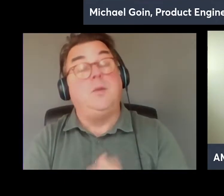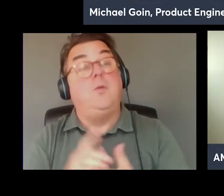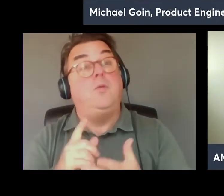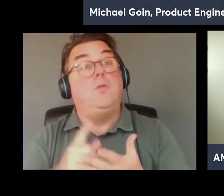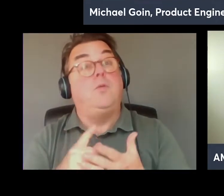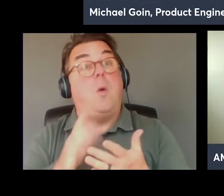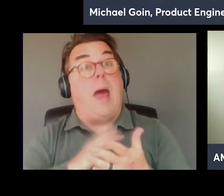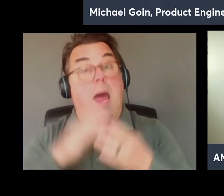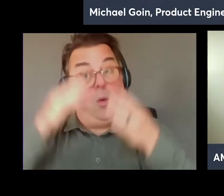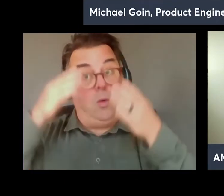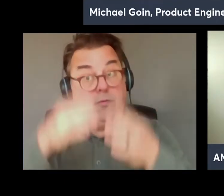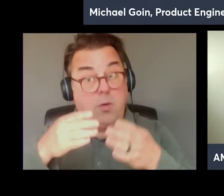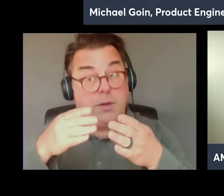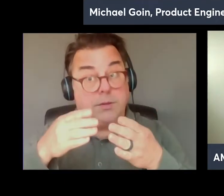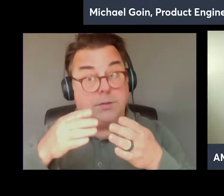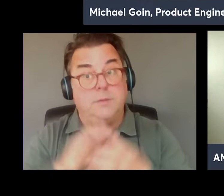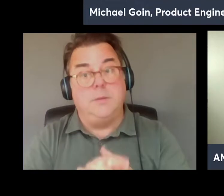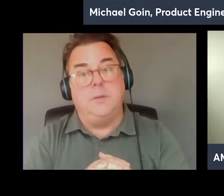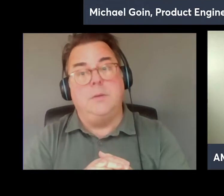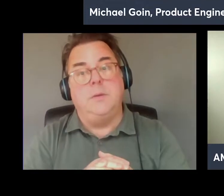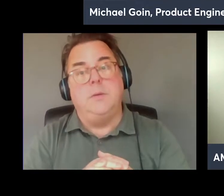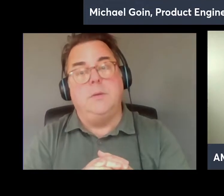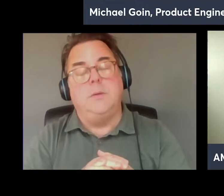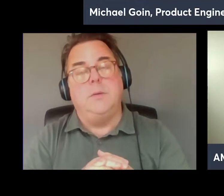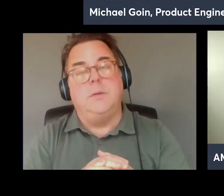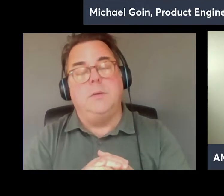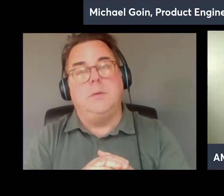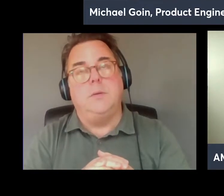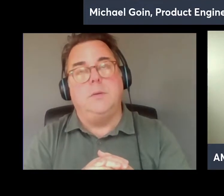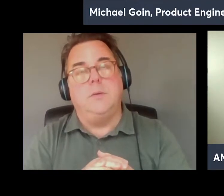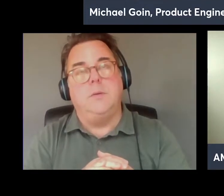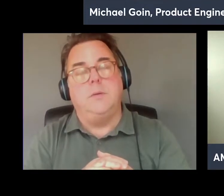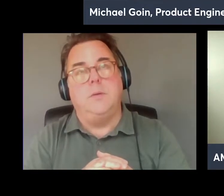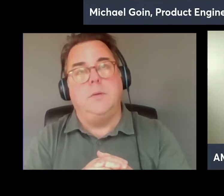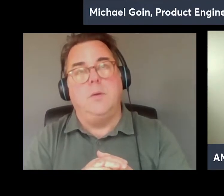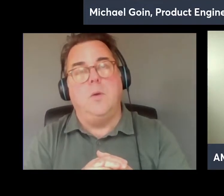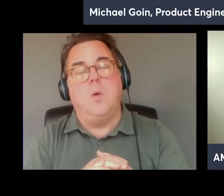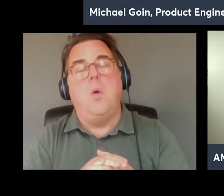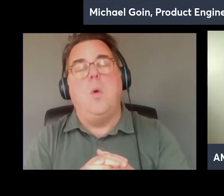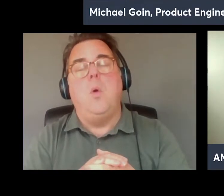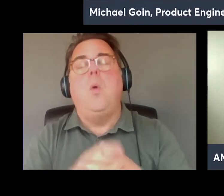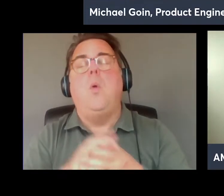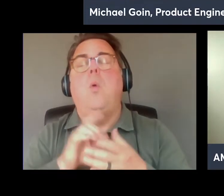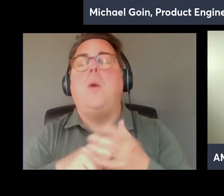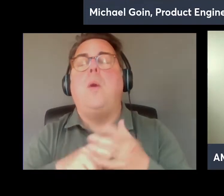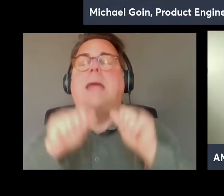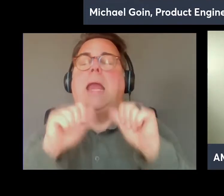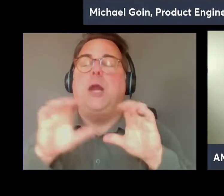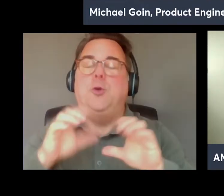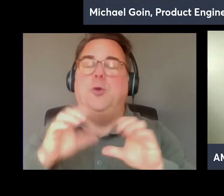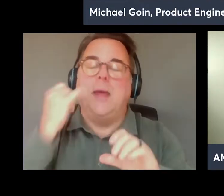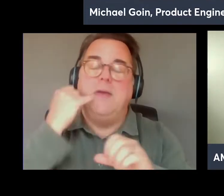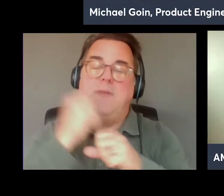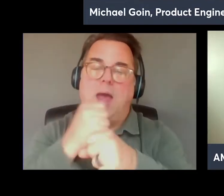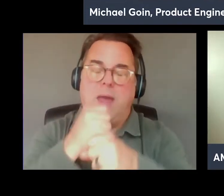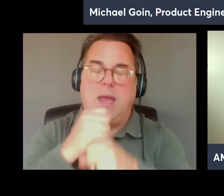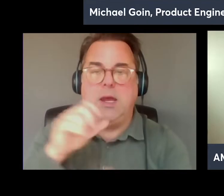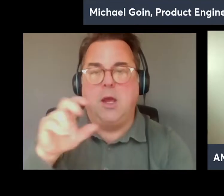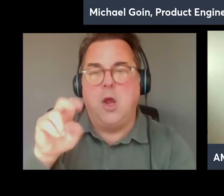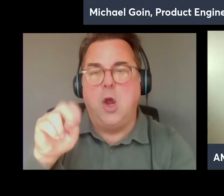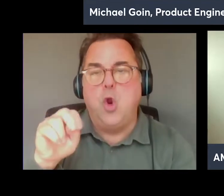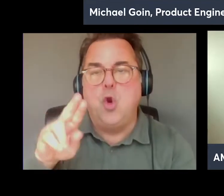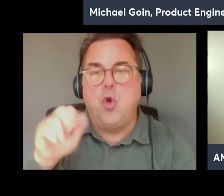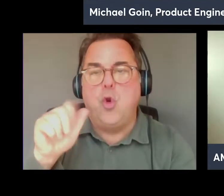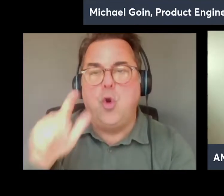in is exploring what you can do when you start making neural networks have this sparse architecture. Hey,